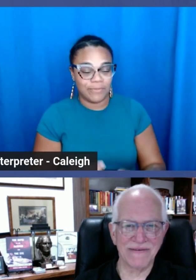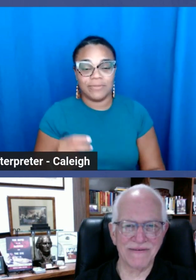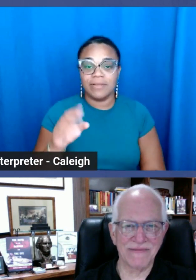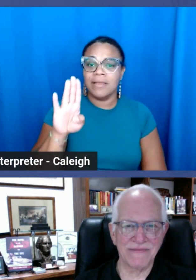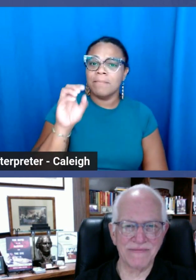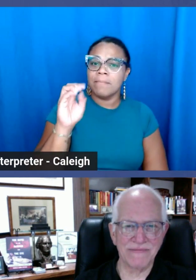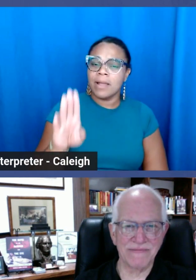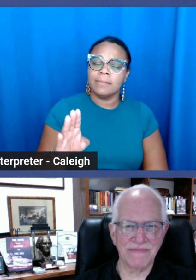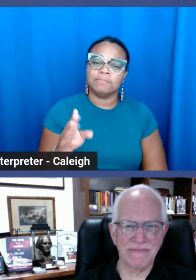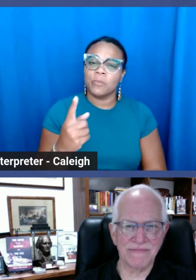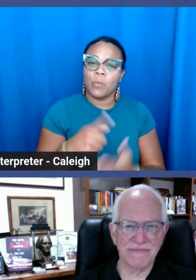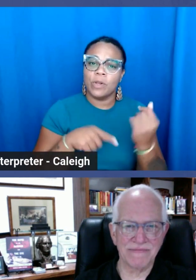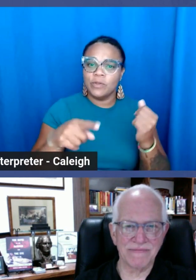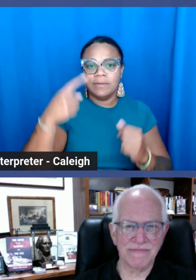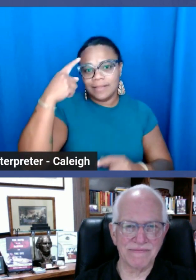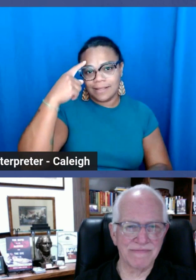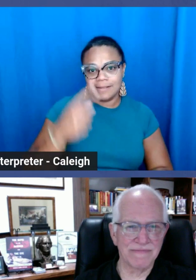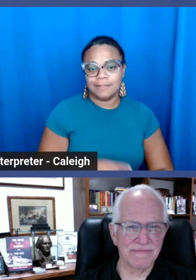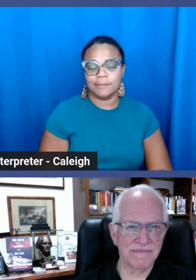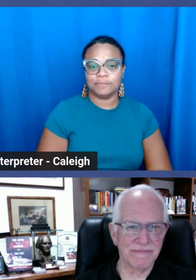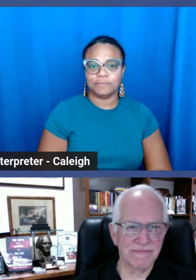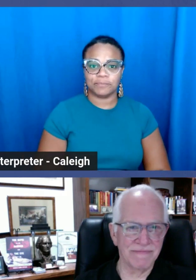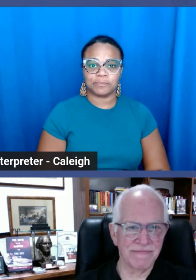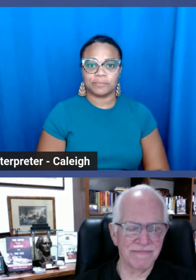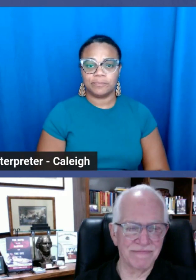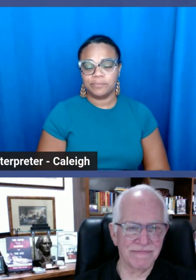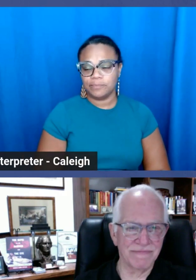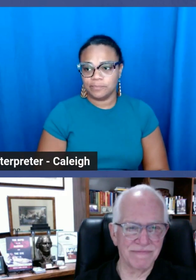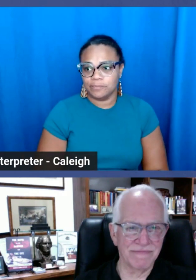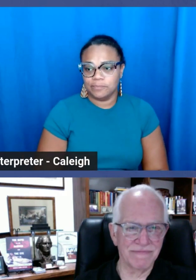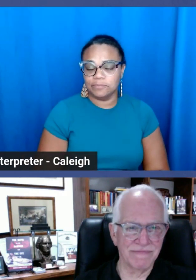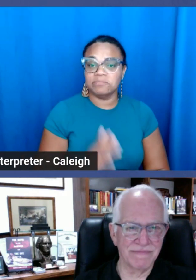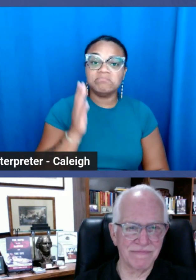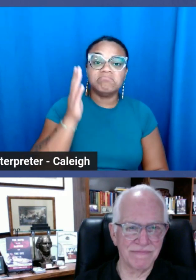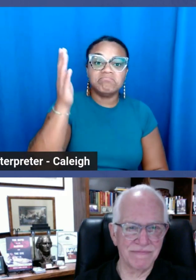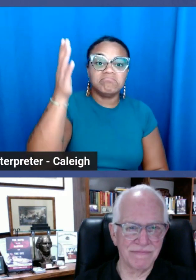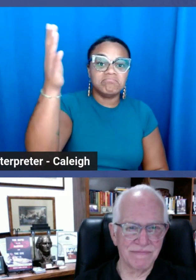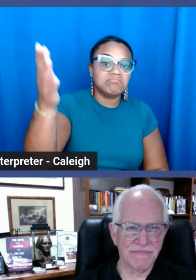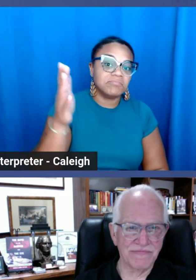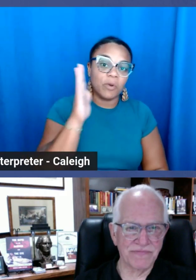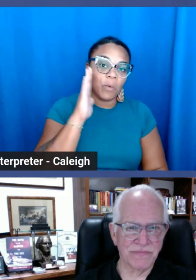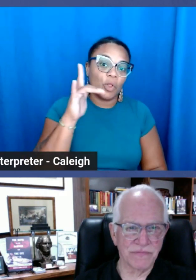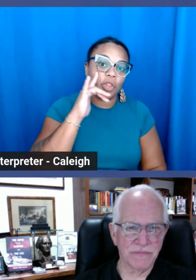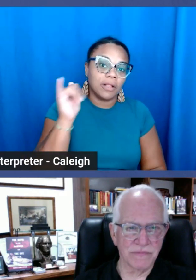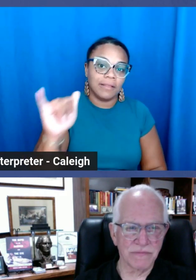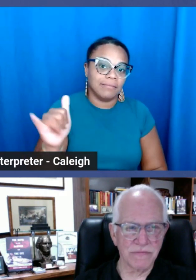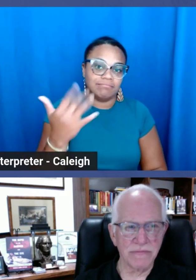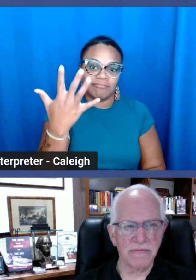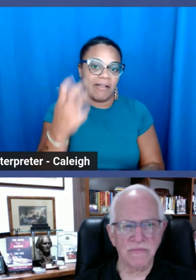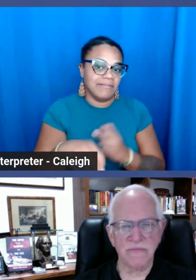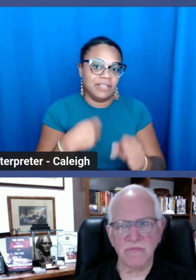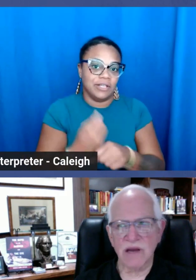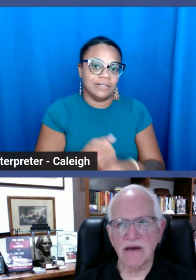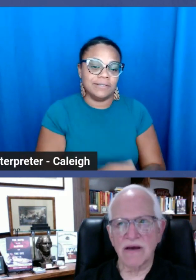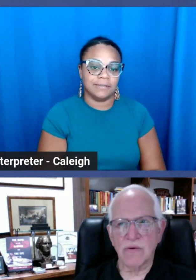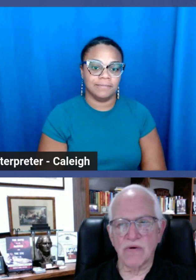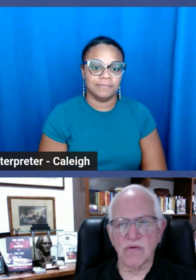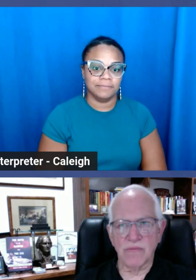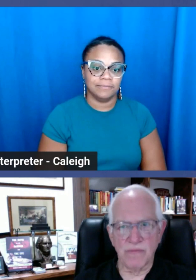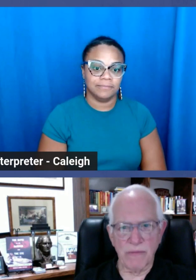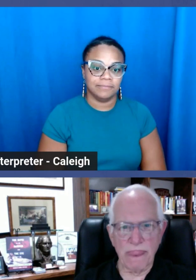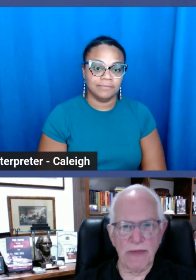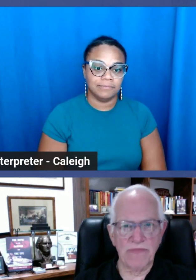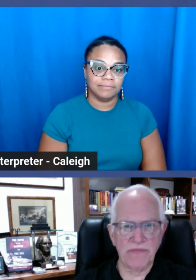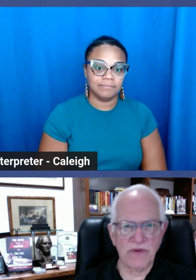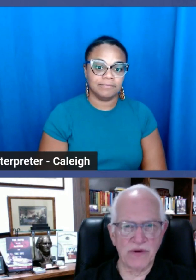Bob, what do you think the landscape is going to look like in the next 5 years as far